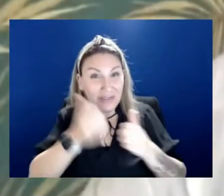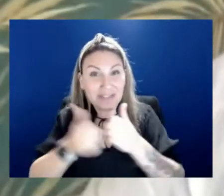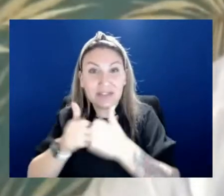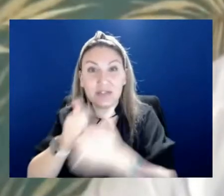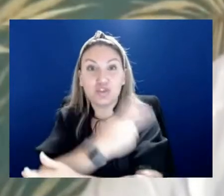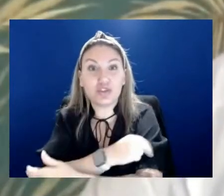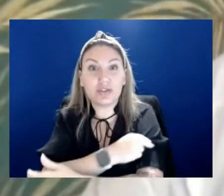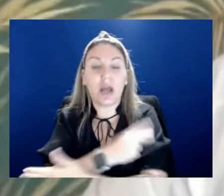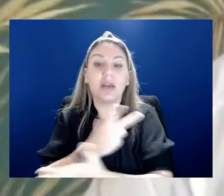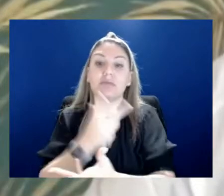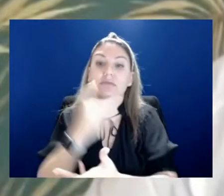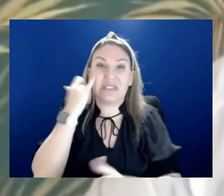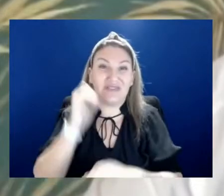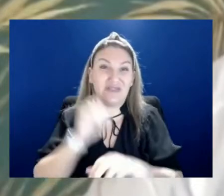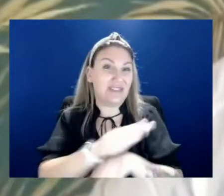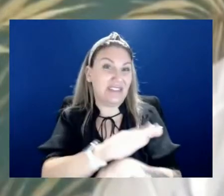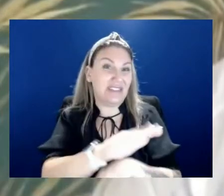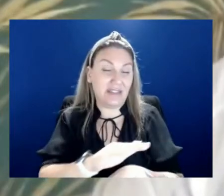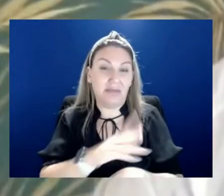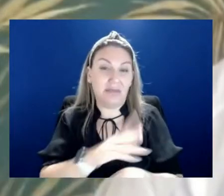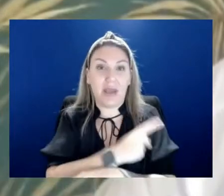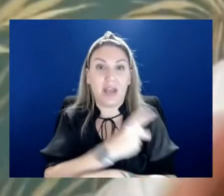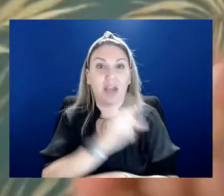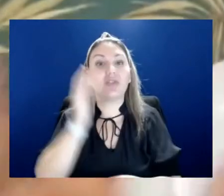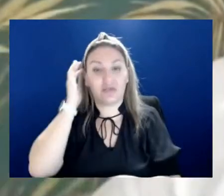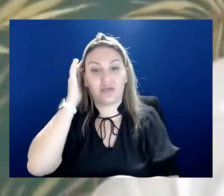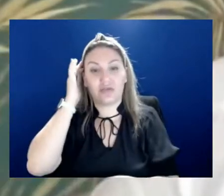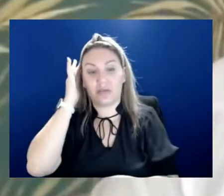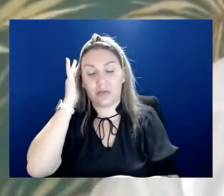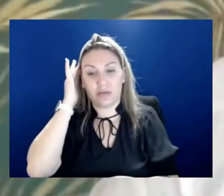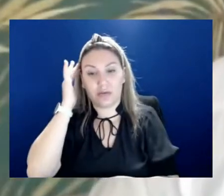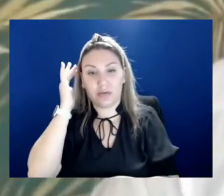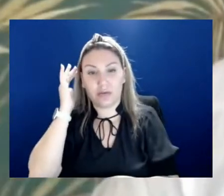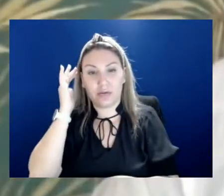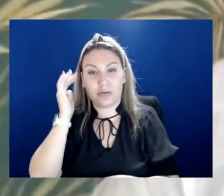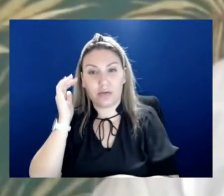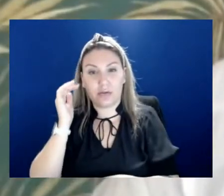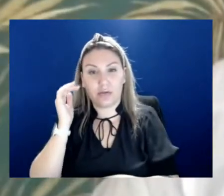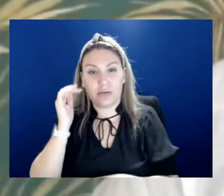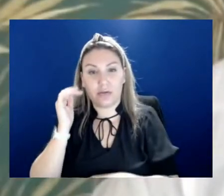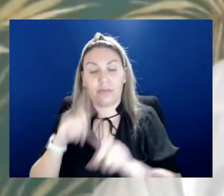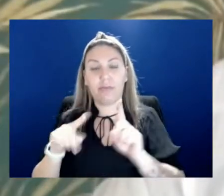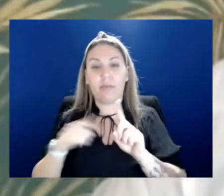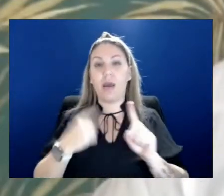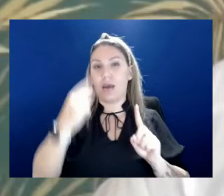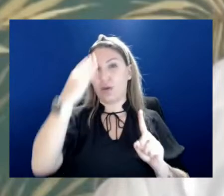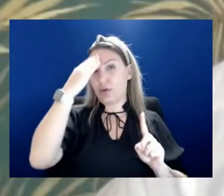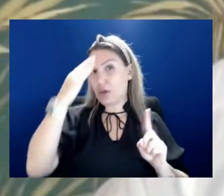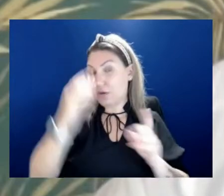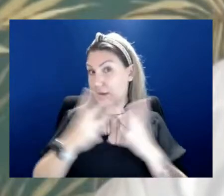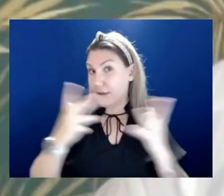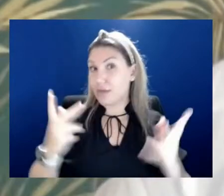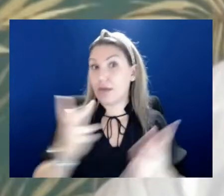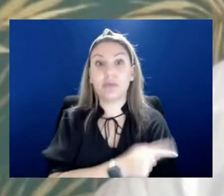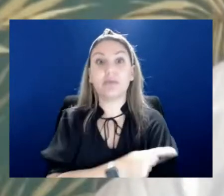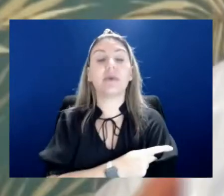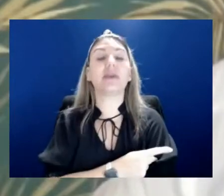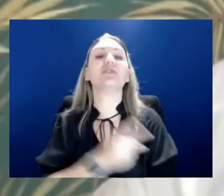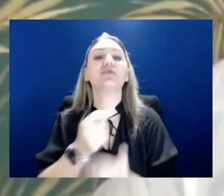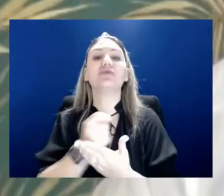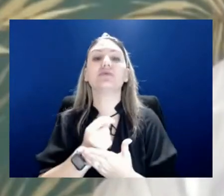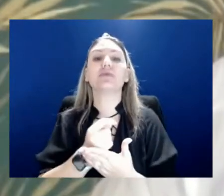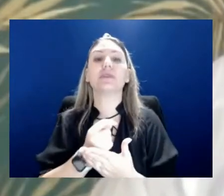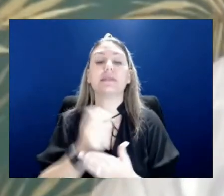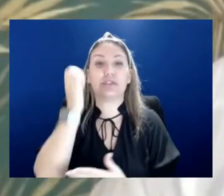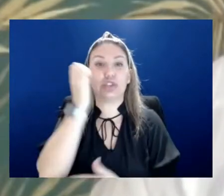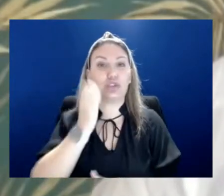sends this patient. But I know that a lot patient treat in European countries, and I know when beginning